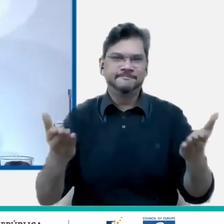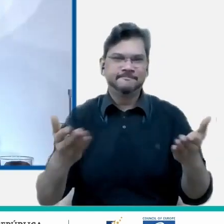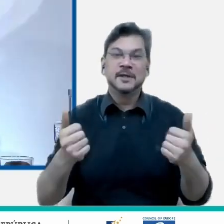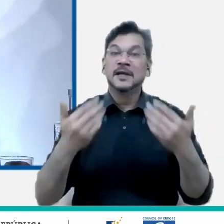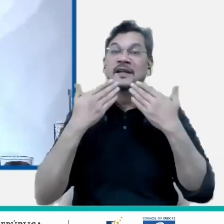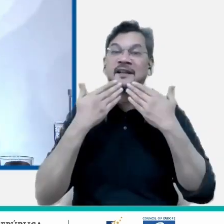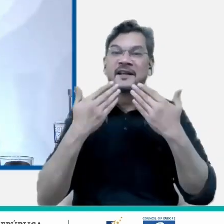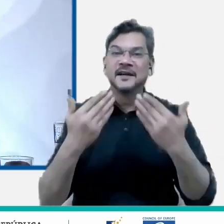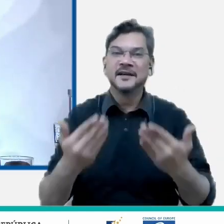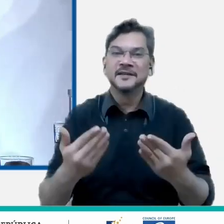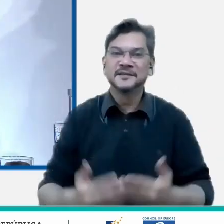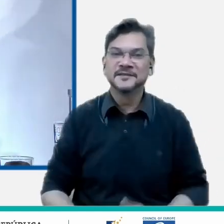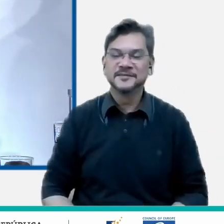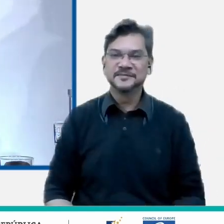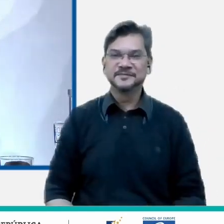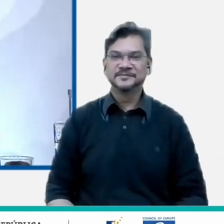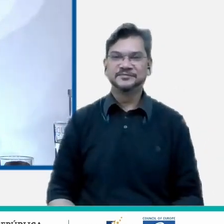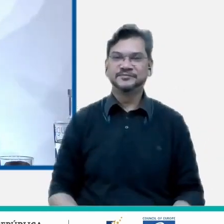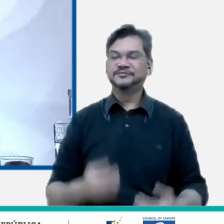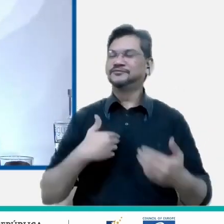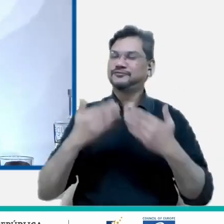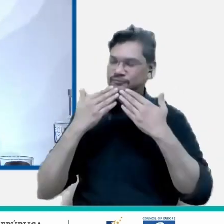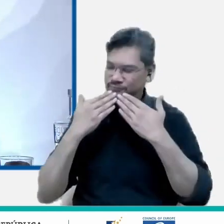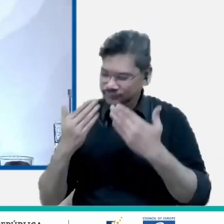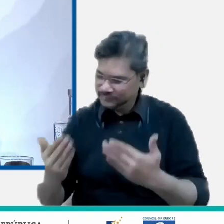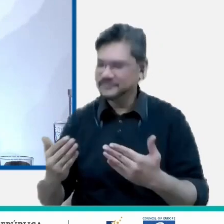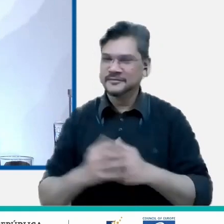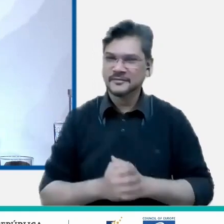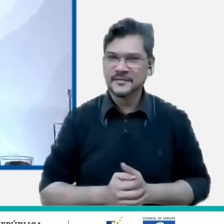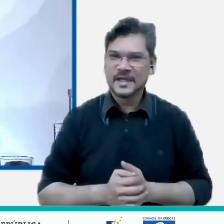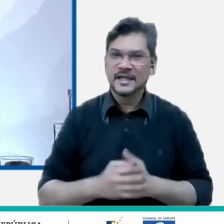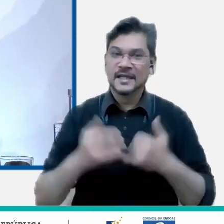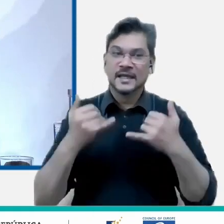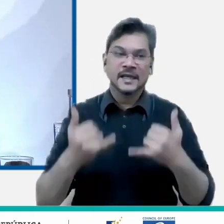Thank you very much, Armine, and I would like to really